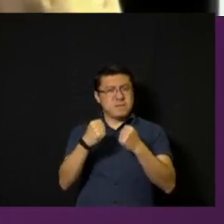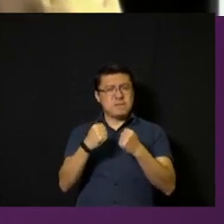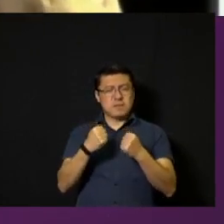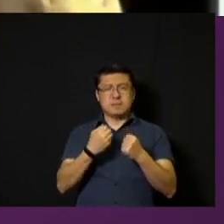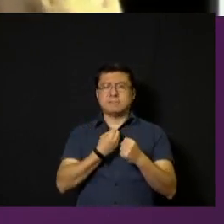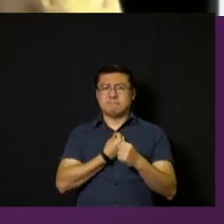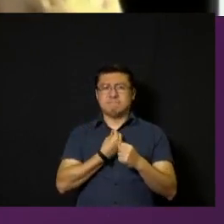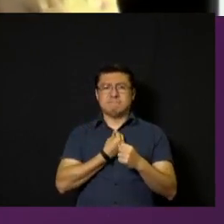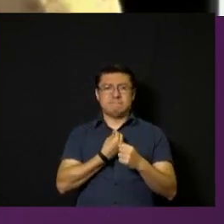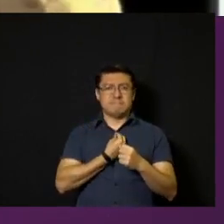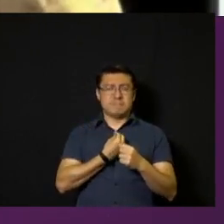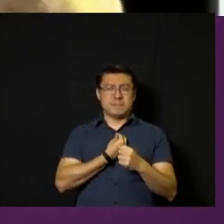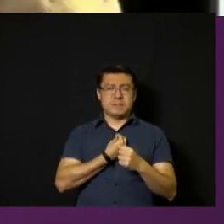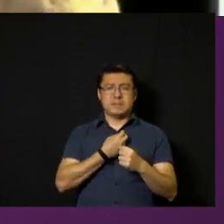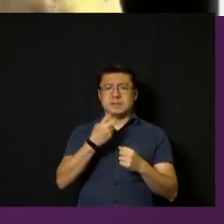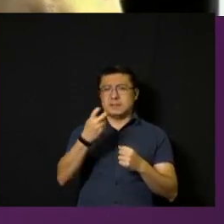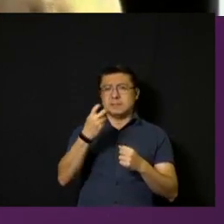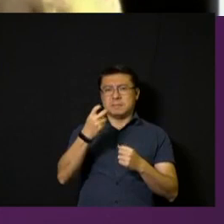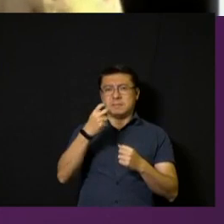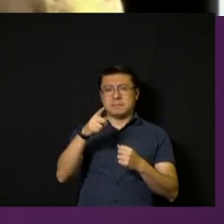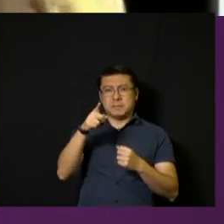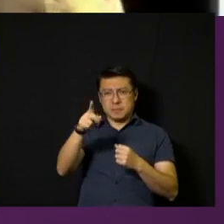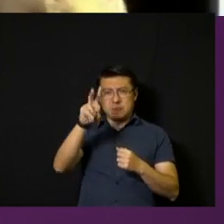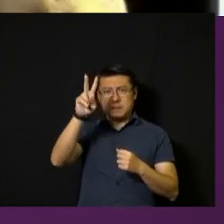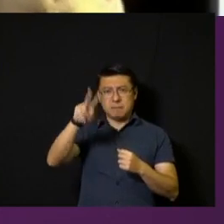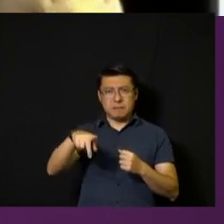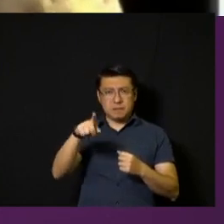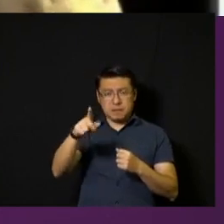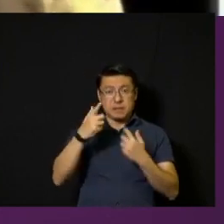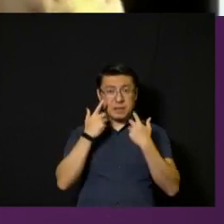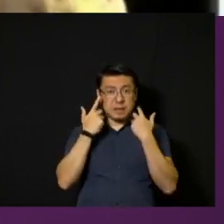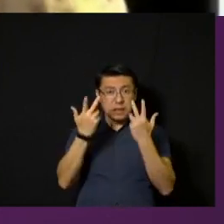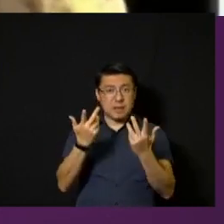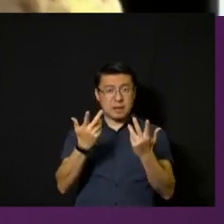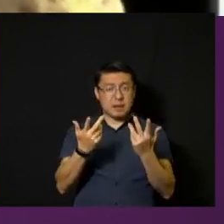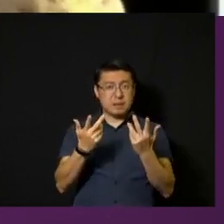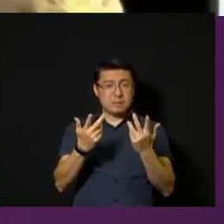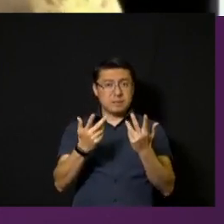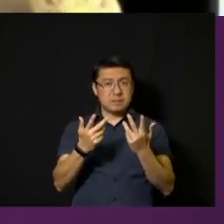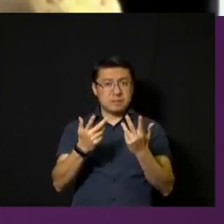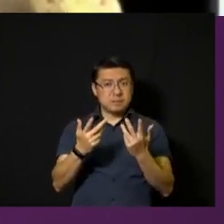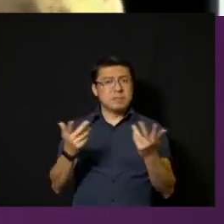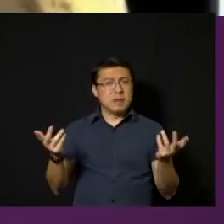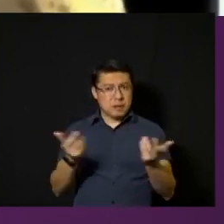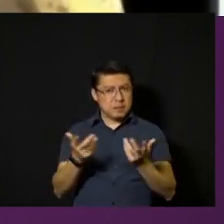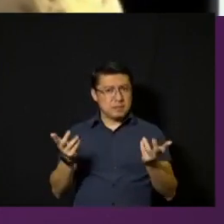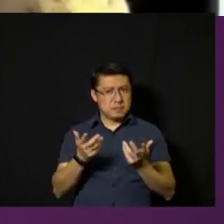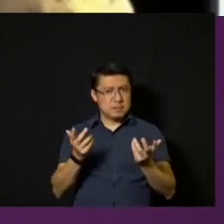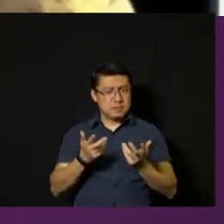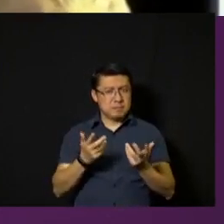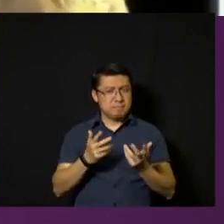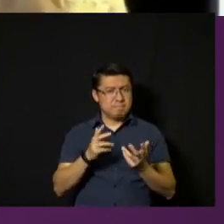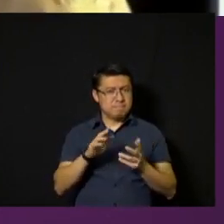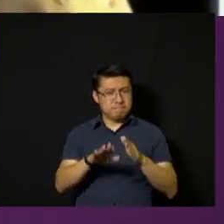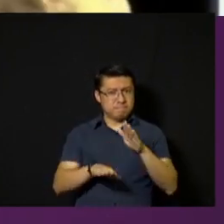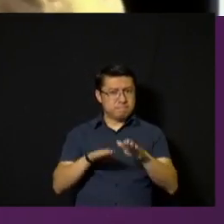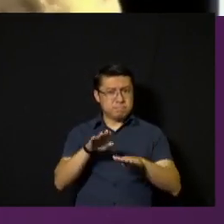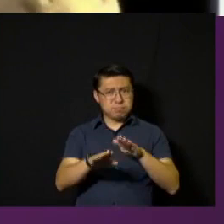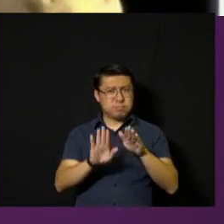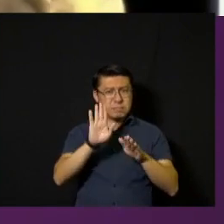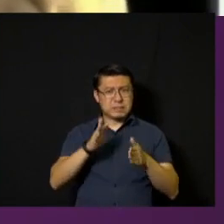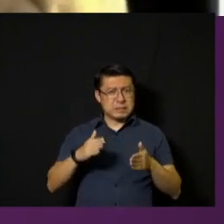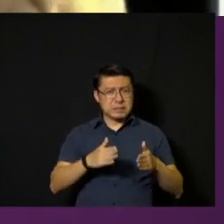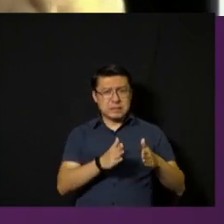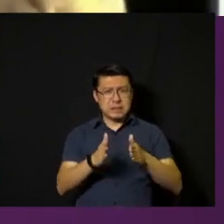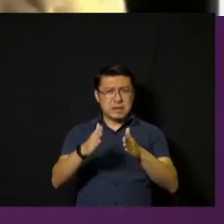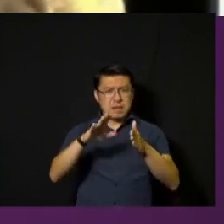to transform it, to include the willingness, being willing to walk the path. Those